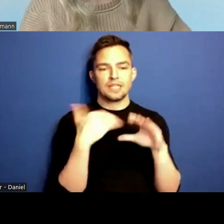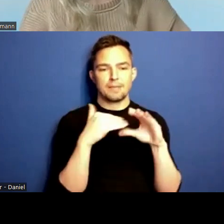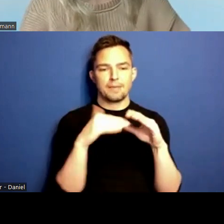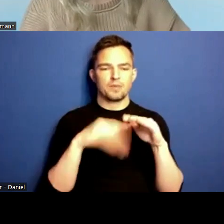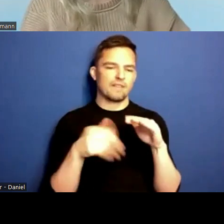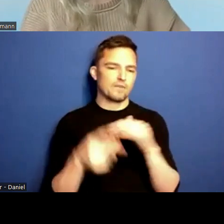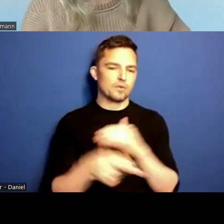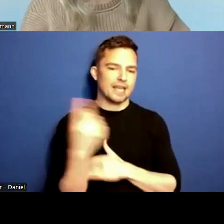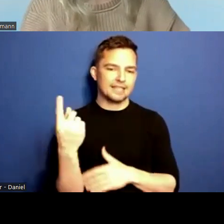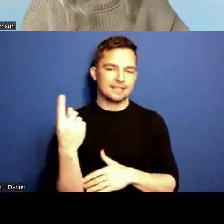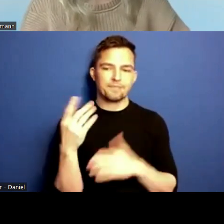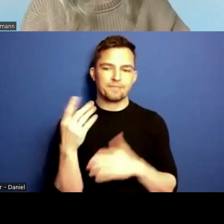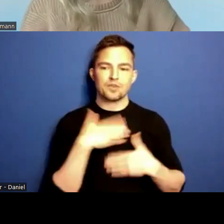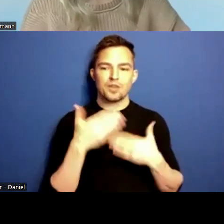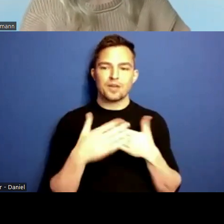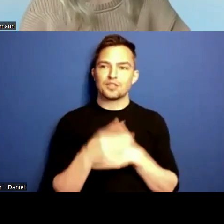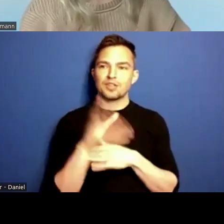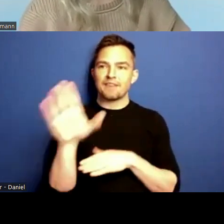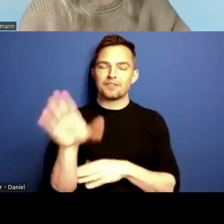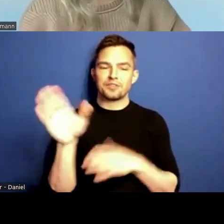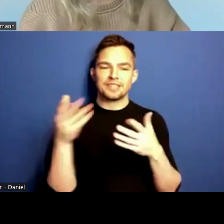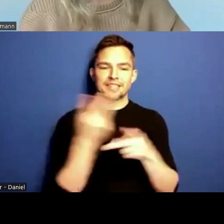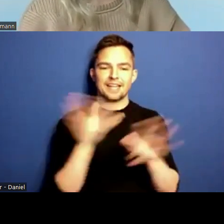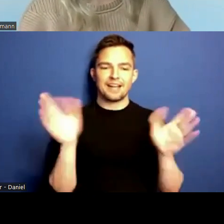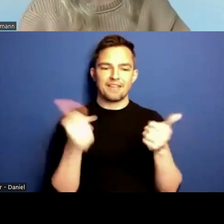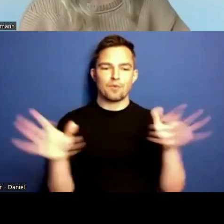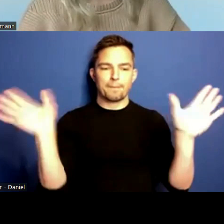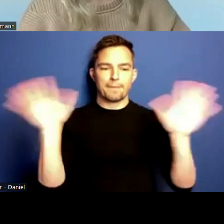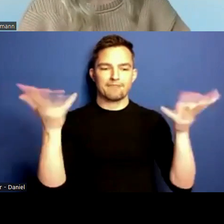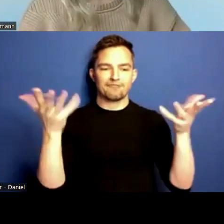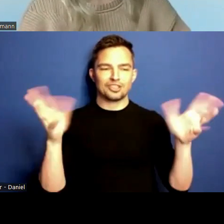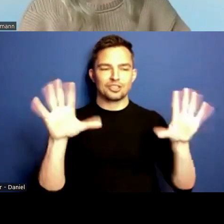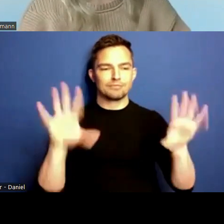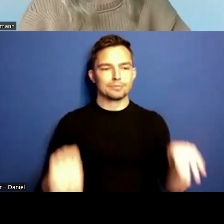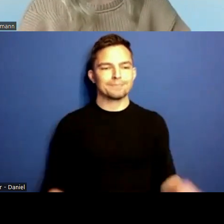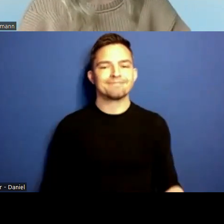few days. Enjoy the rest of your afternoon. Take care, everybody. Bye-bye.